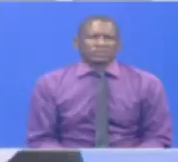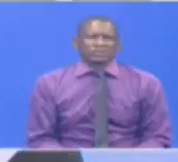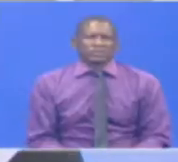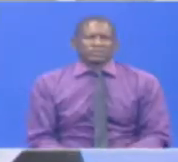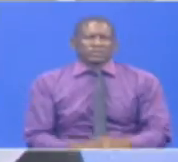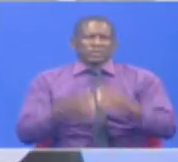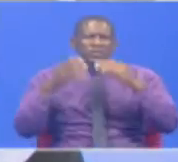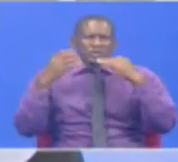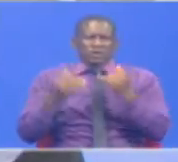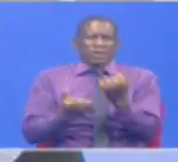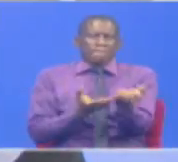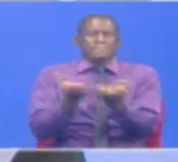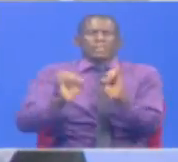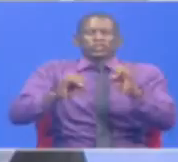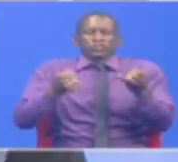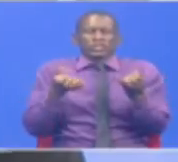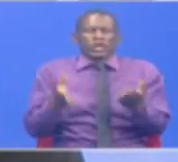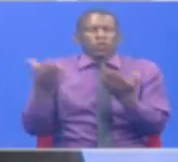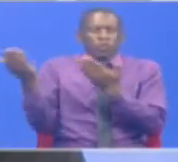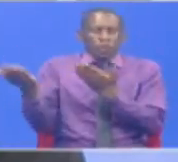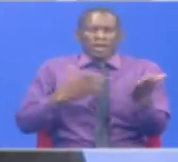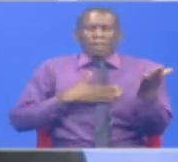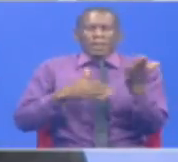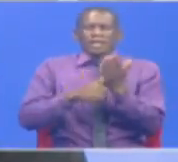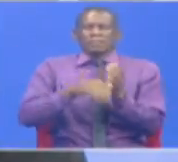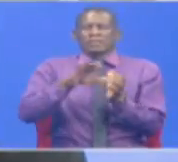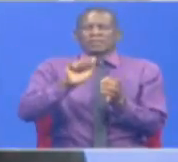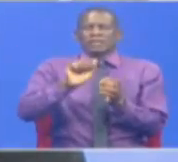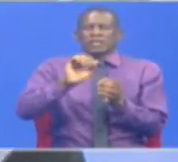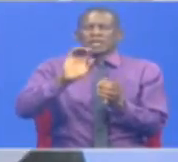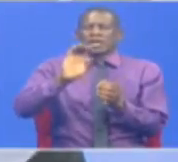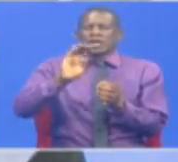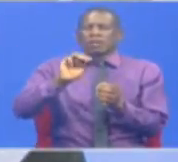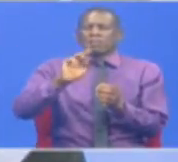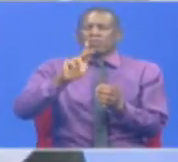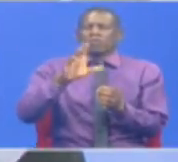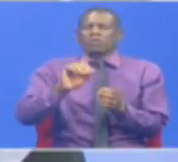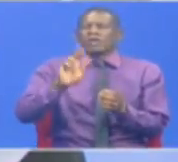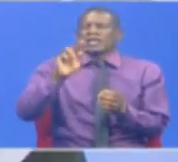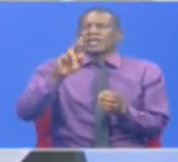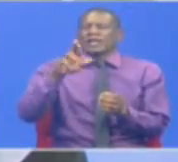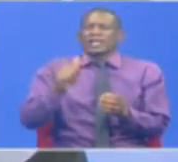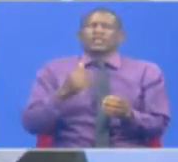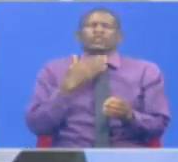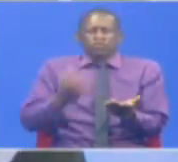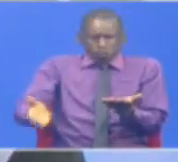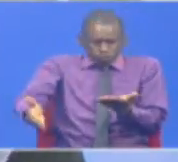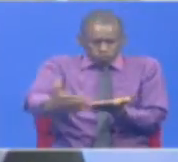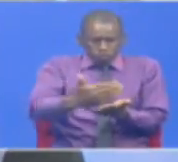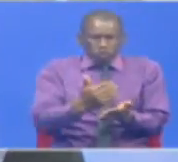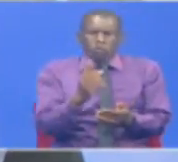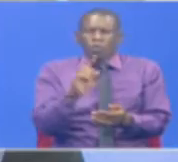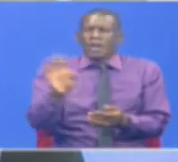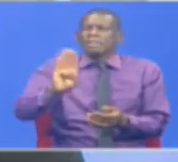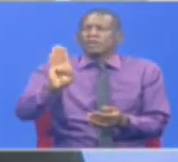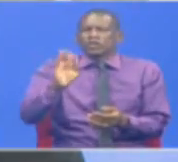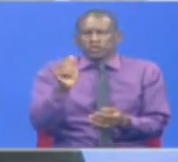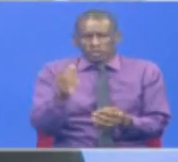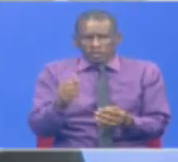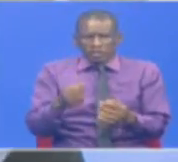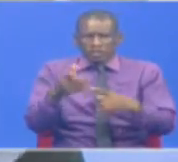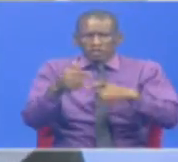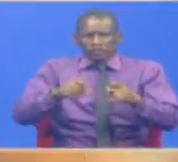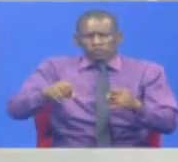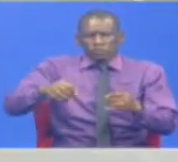It is time to get down to business. Welcome, I am Julian Amboko. The Kenya Revenue Authority is looking to raise at least 1 billion shillings from the minimum